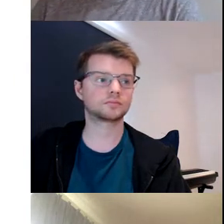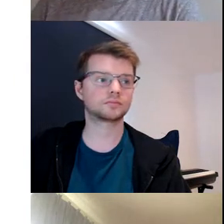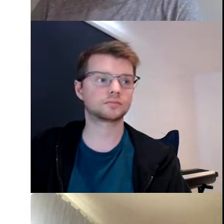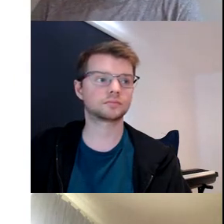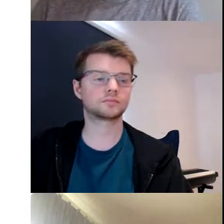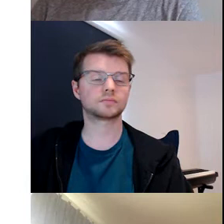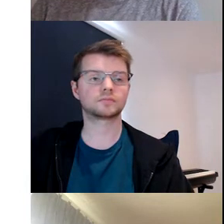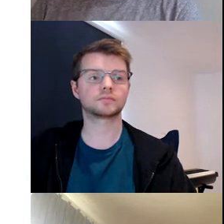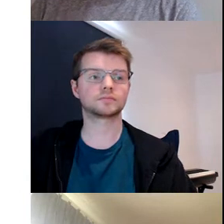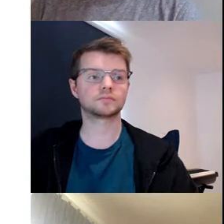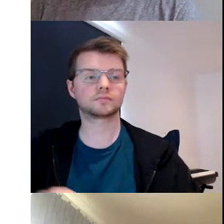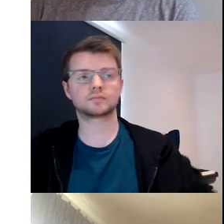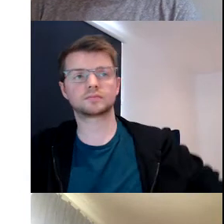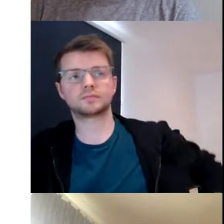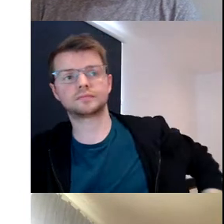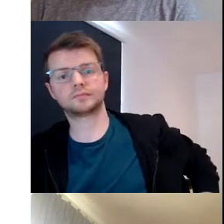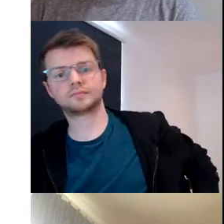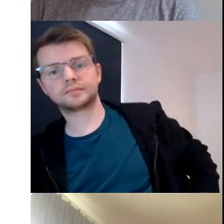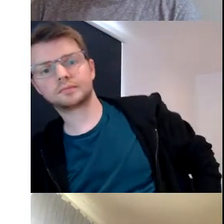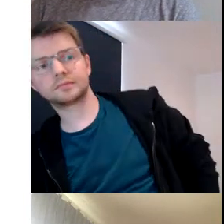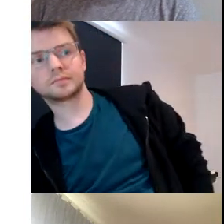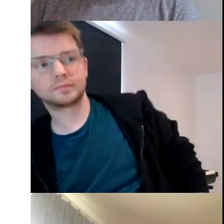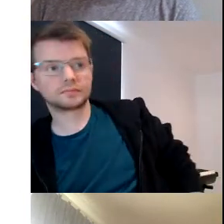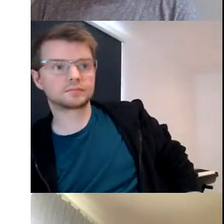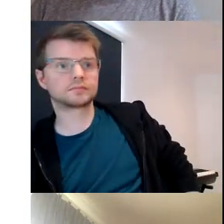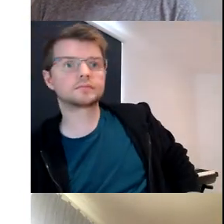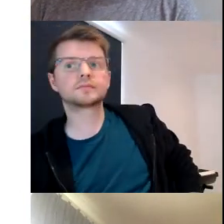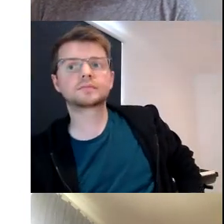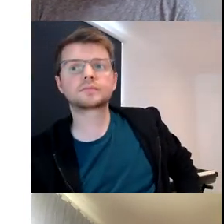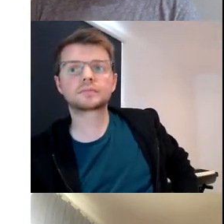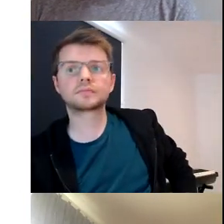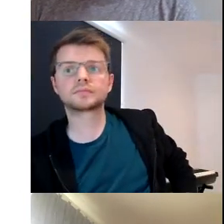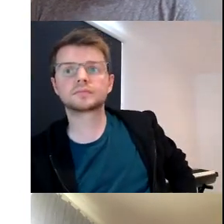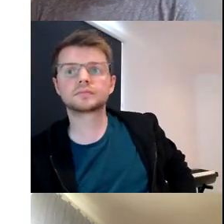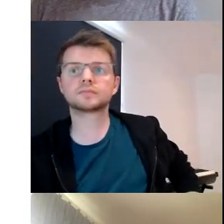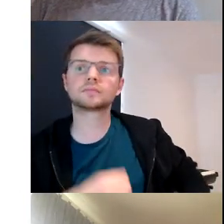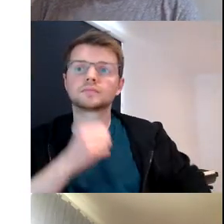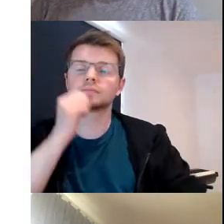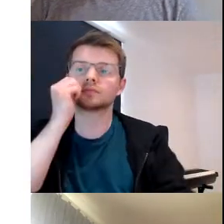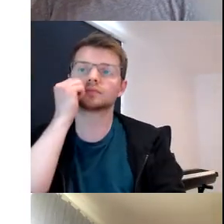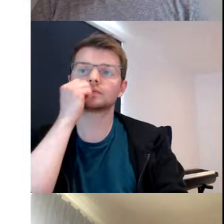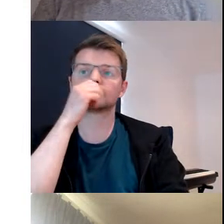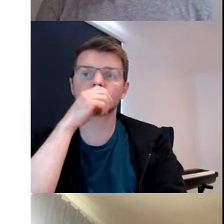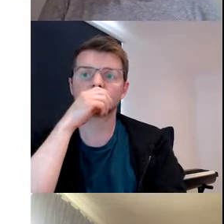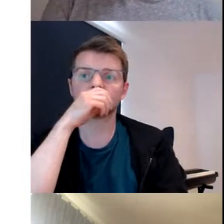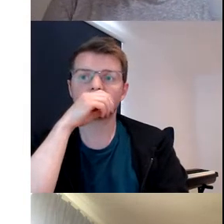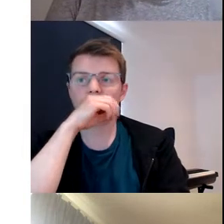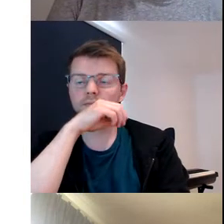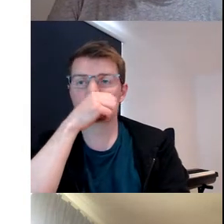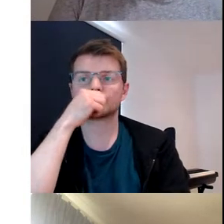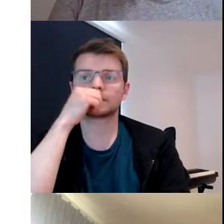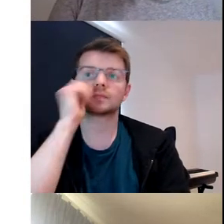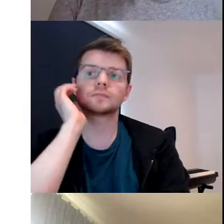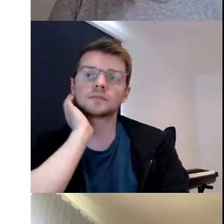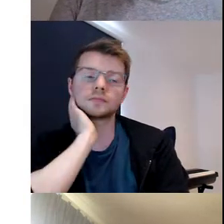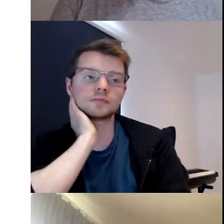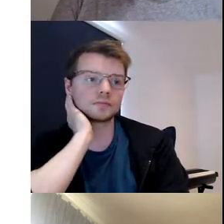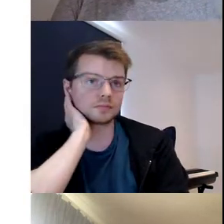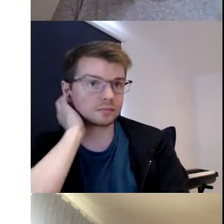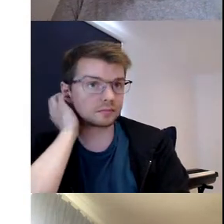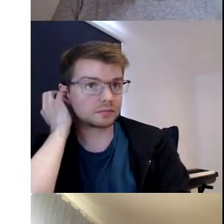Conflicting conceptual models using different words in different places for the same things. And farmers found the gov.uk